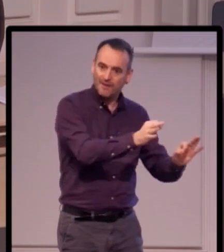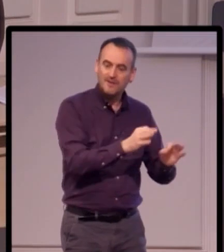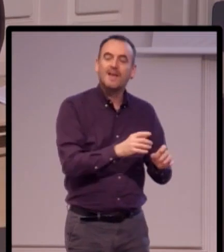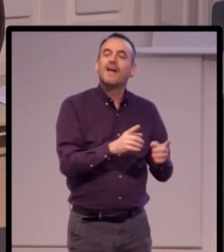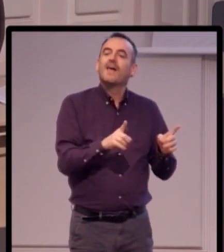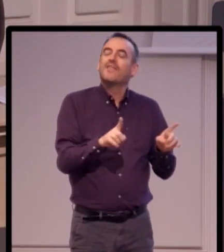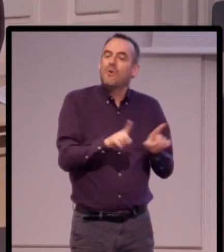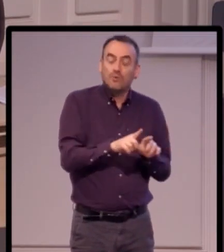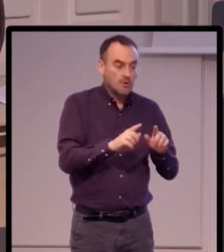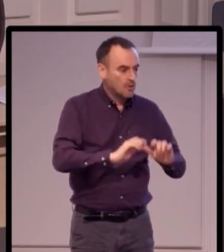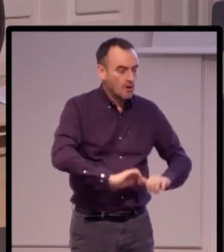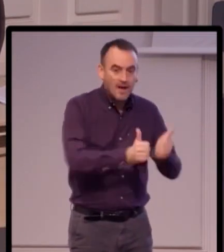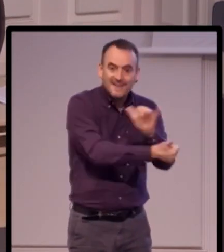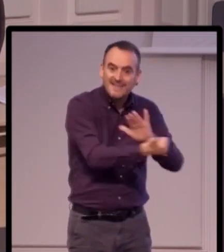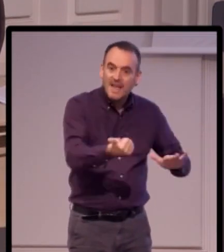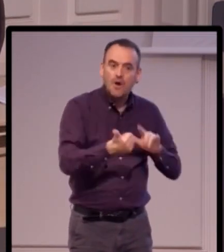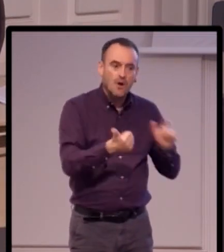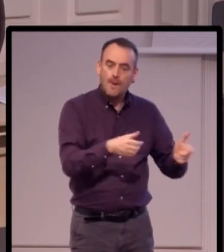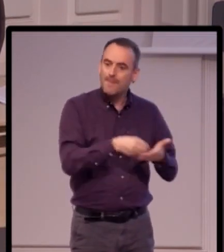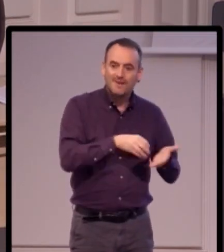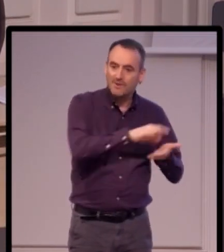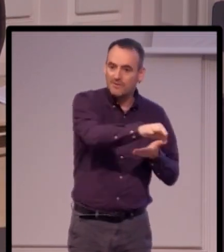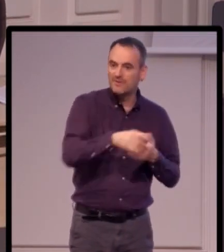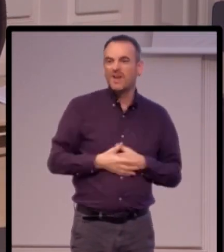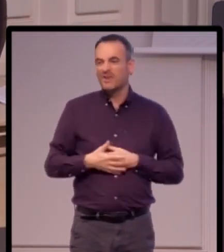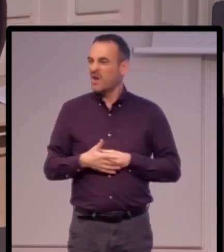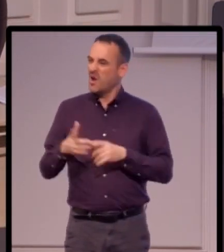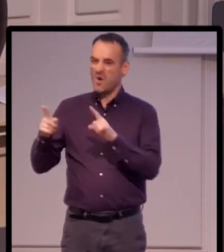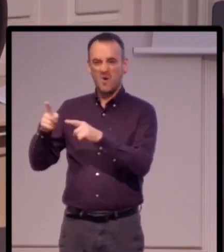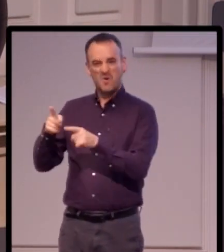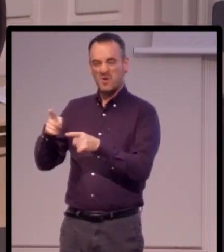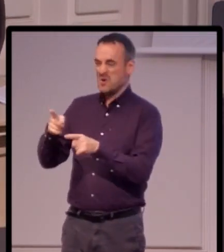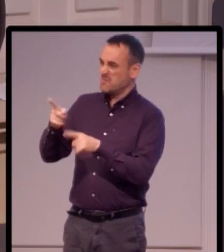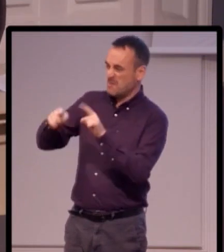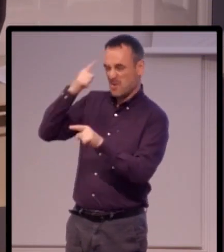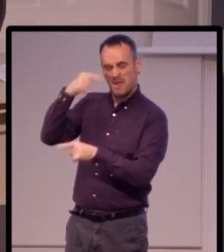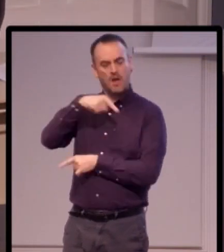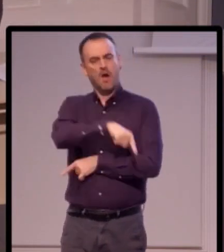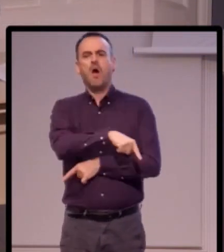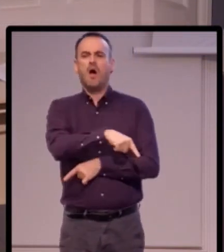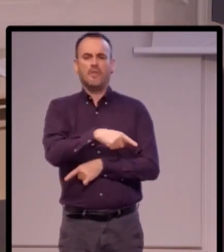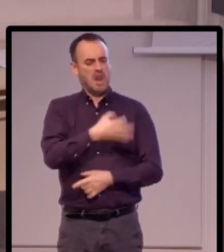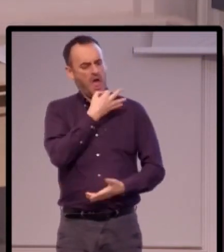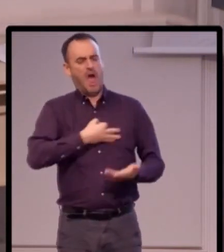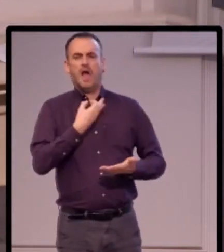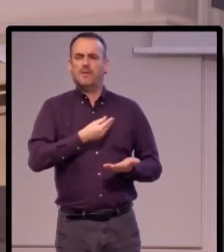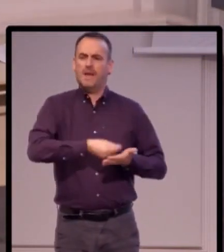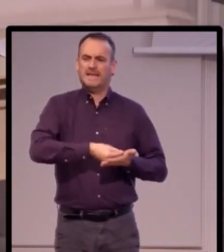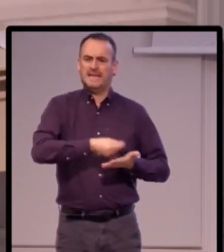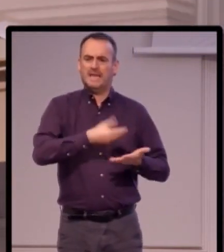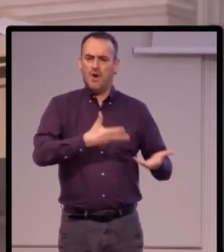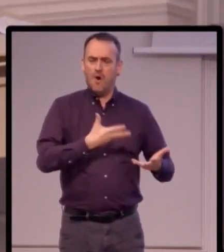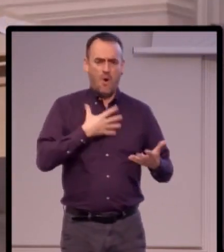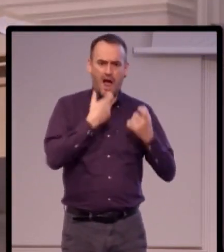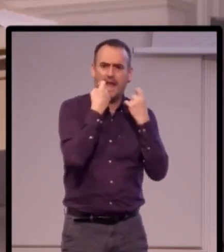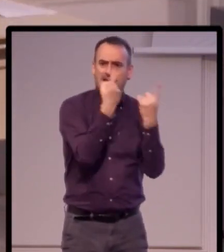at not spending money. So I think sometimes people think that they're going to come up with extravagant ideas that cost a fortune. They're not. They come up with the things that